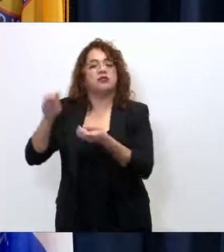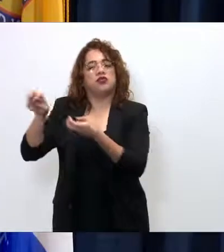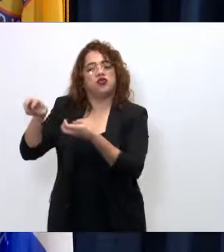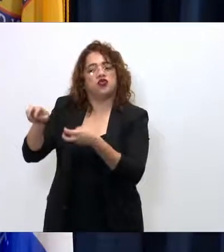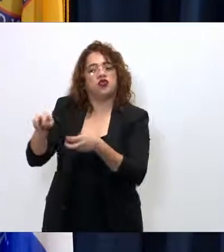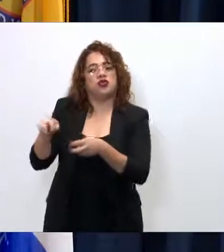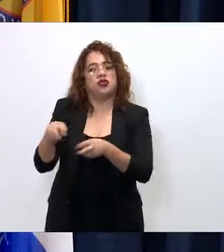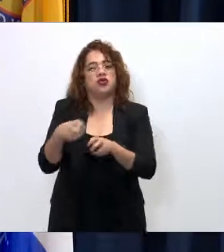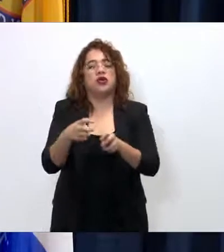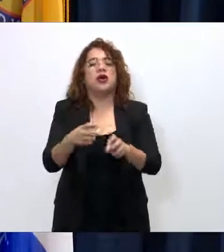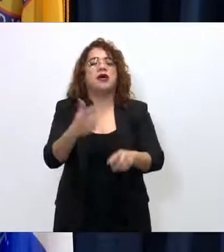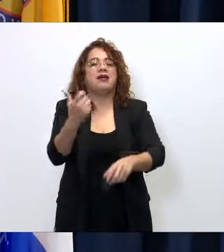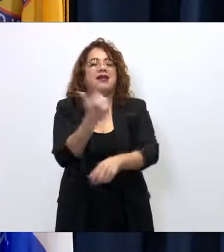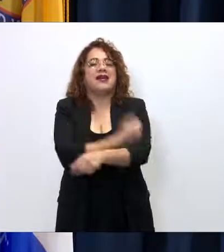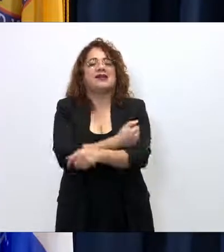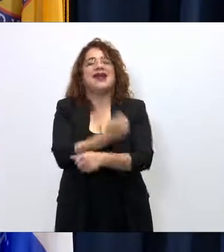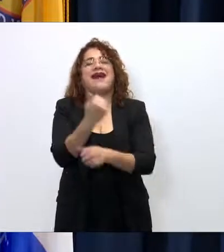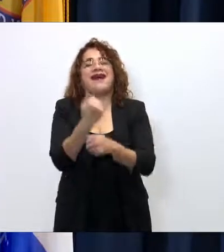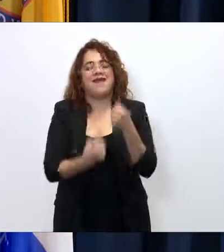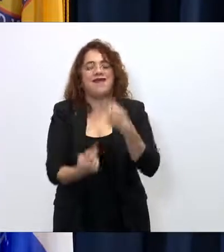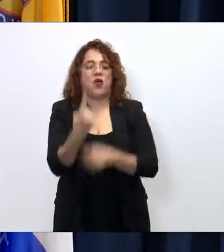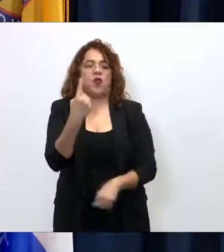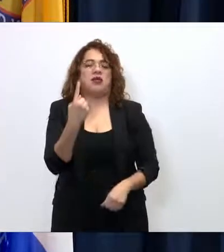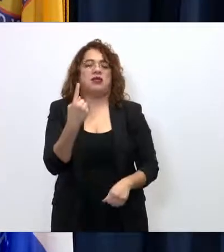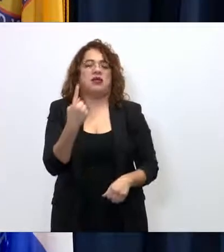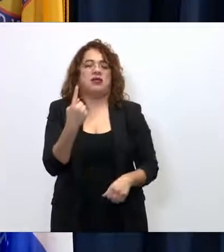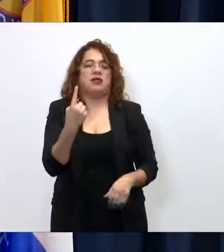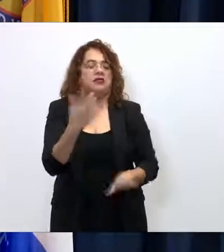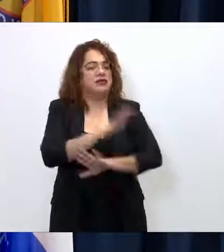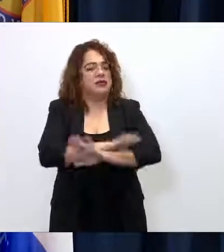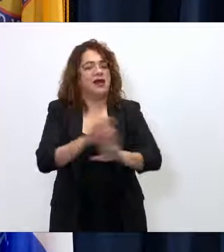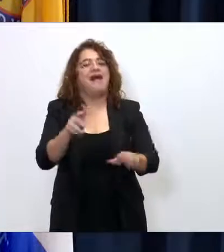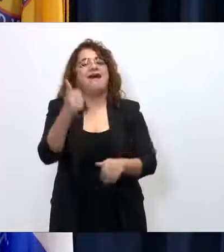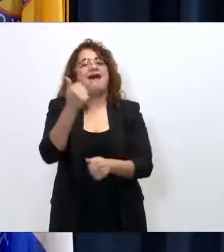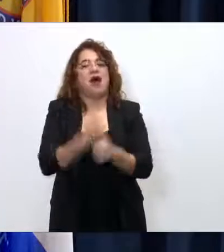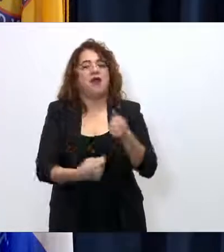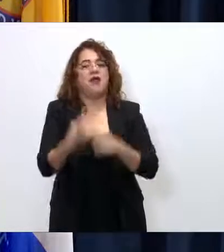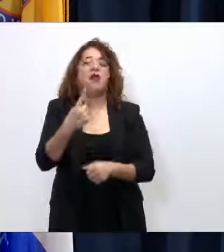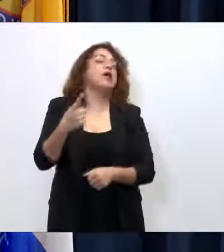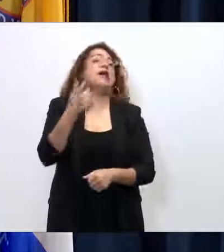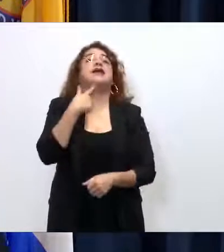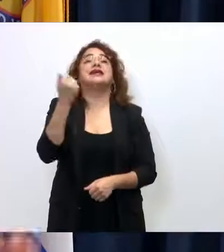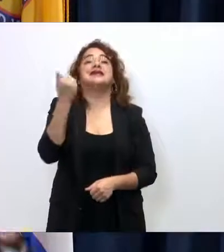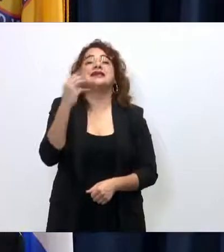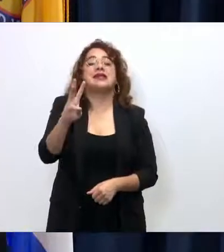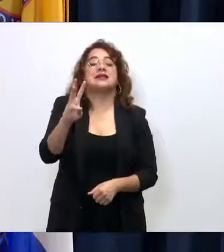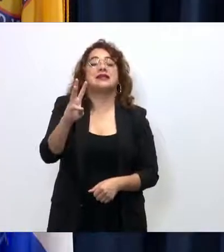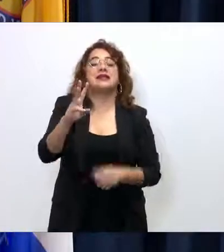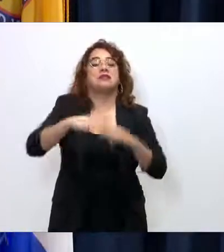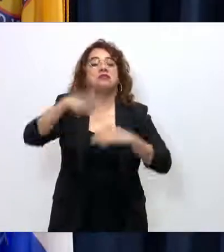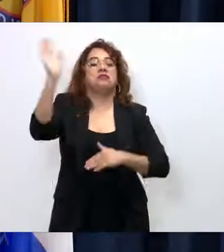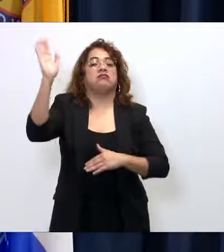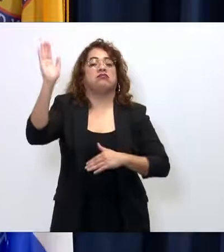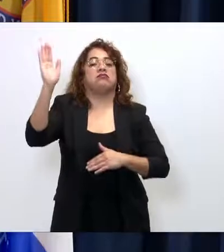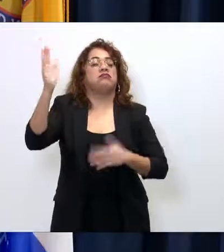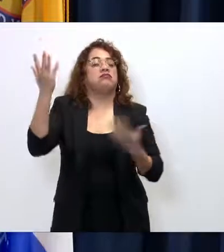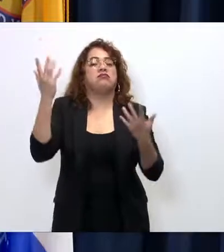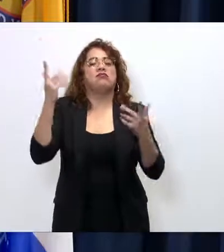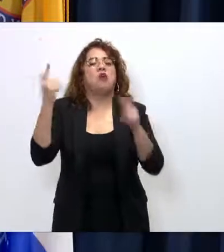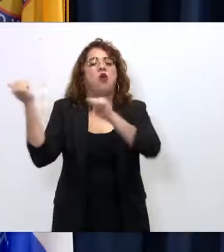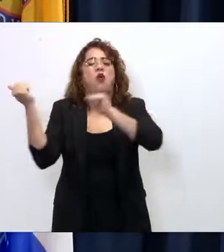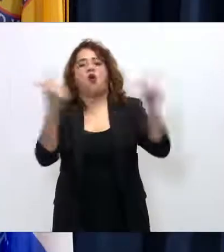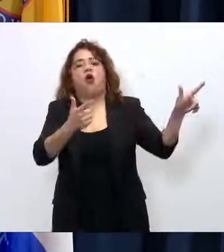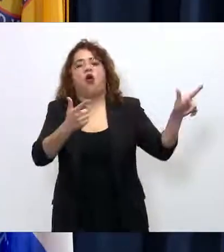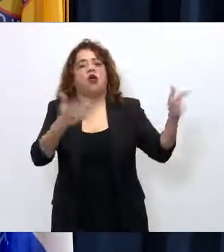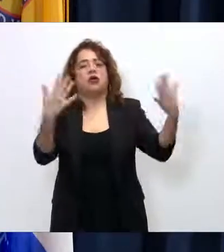be vaccinating everyone. And that means if you are 16 and over, starting today at our vaccination sites in the